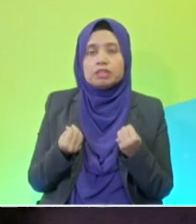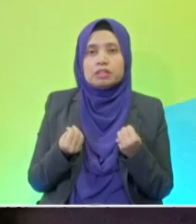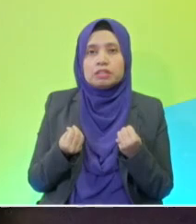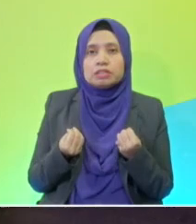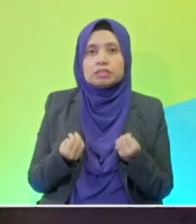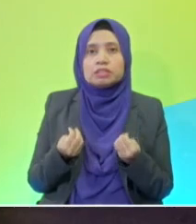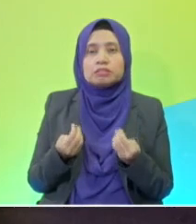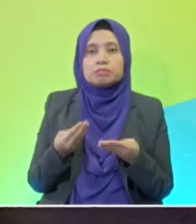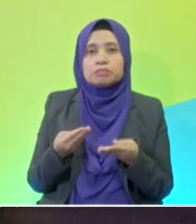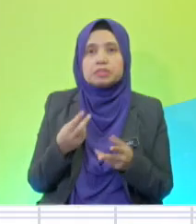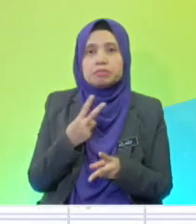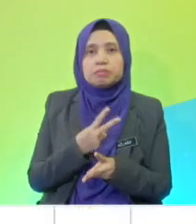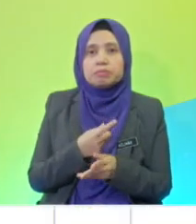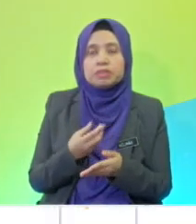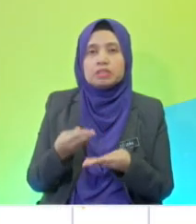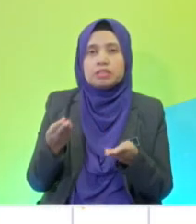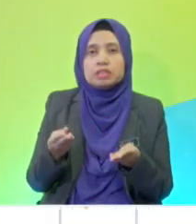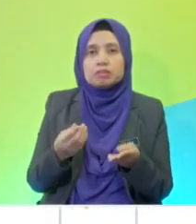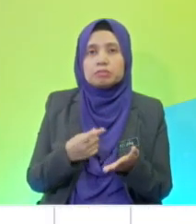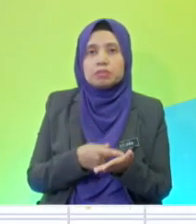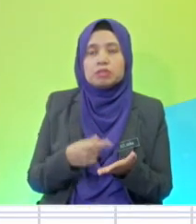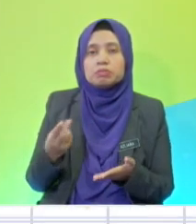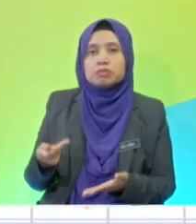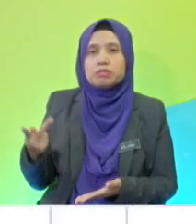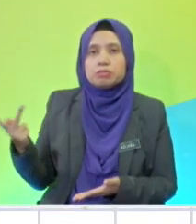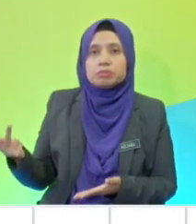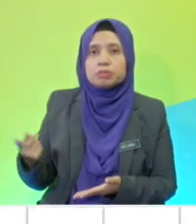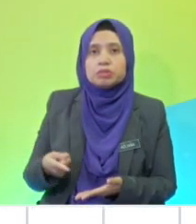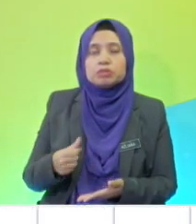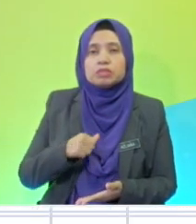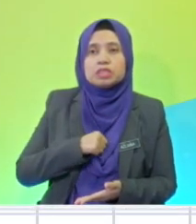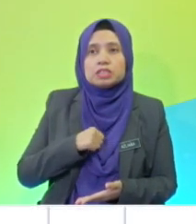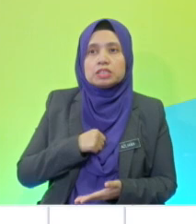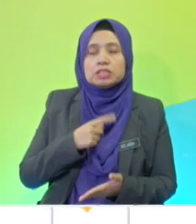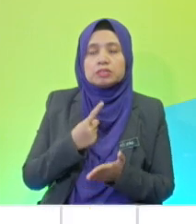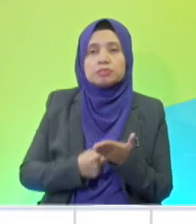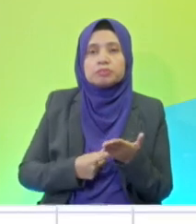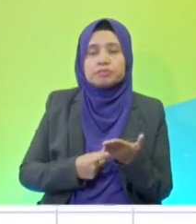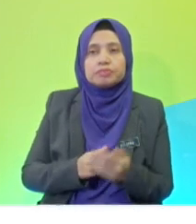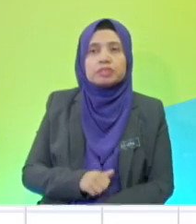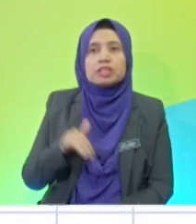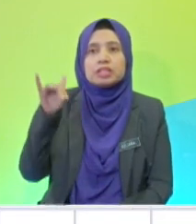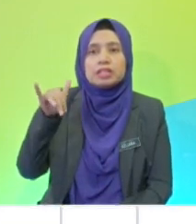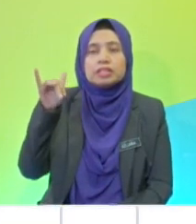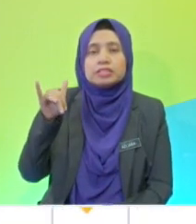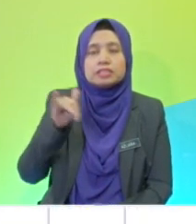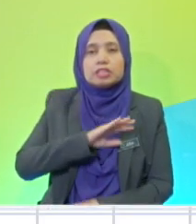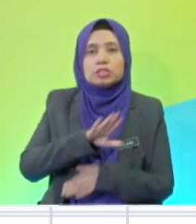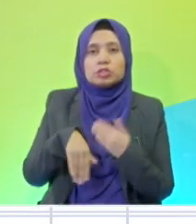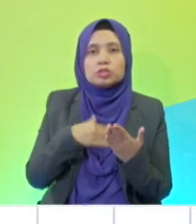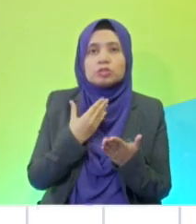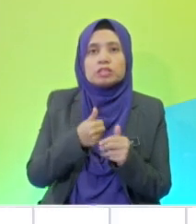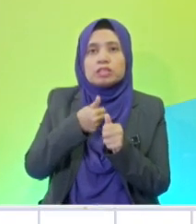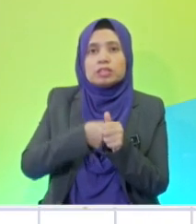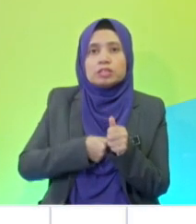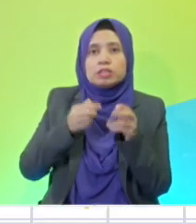somewhere as well. Yes. Right. Look at all my pupils here. Do they want to have their own time Let's ask capsule? the pupils. Yes, it seems like everyone wants to have their own